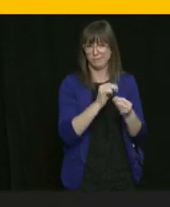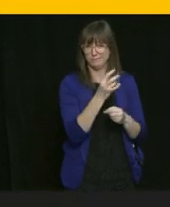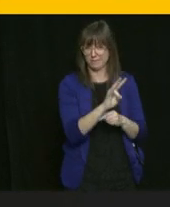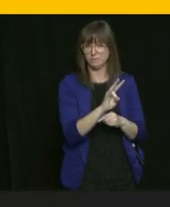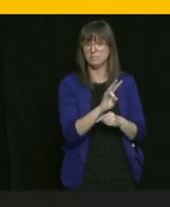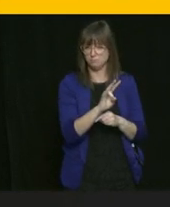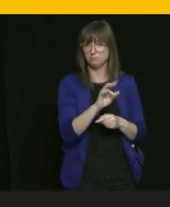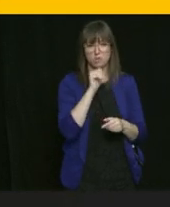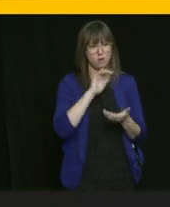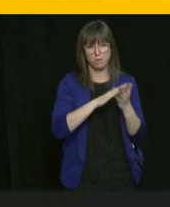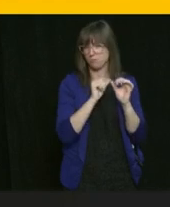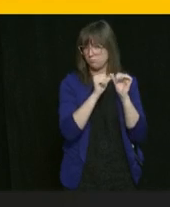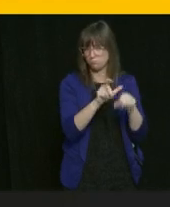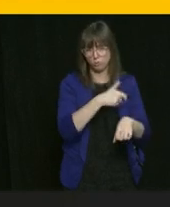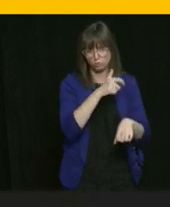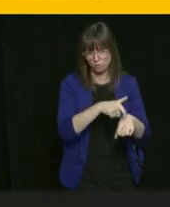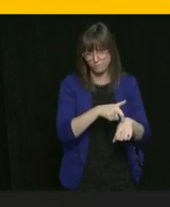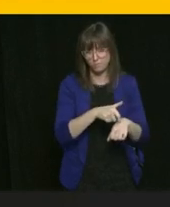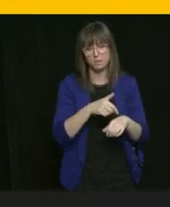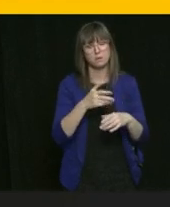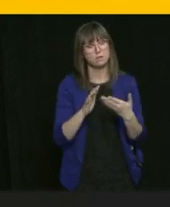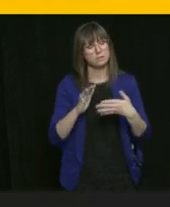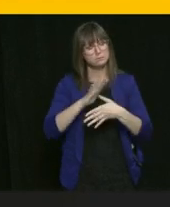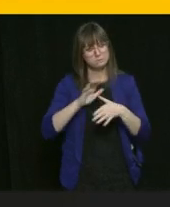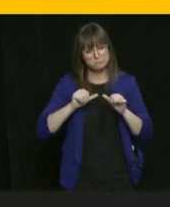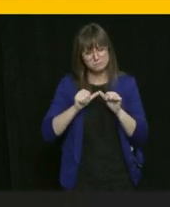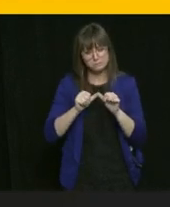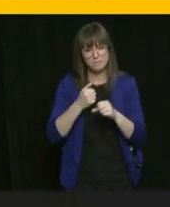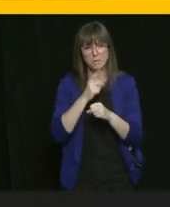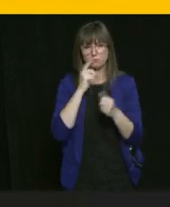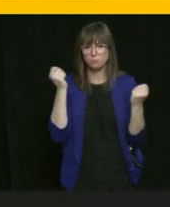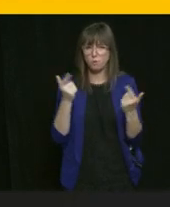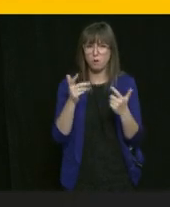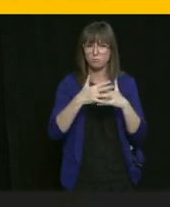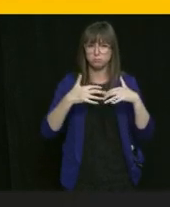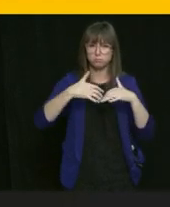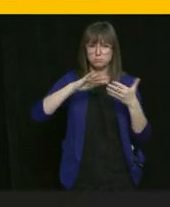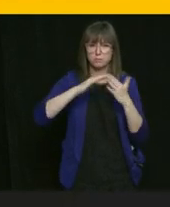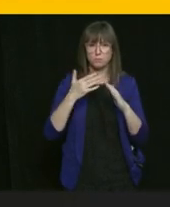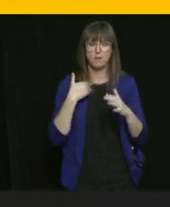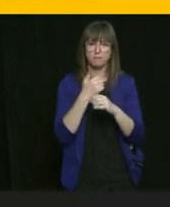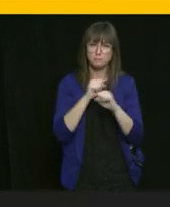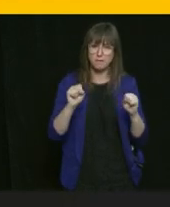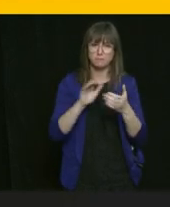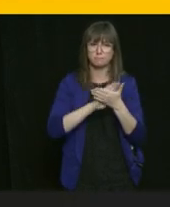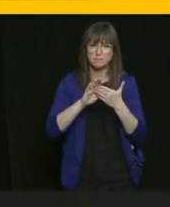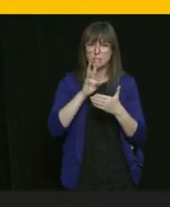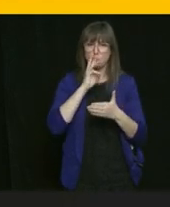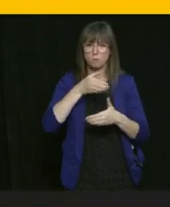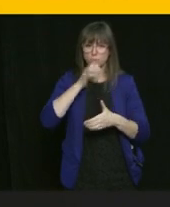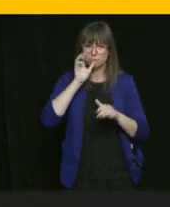on reserve have access to safe, clean, and reliable drinking water. Miigwech, Nakumik, Marcy. Thank you. Merci.